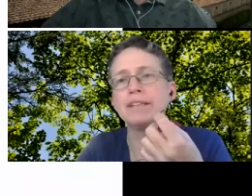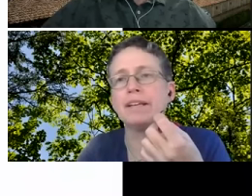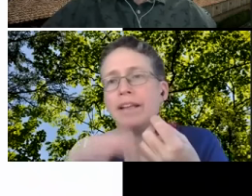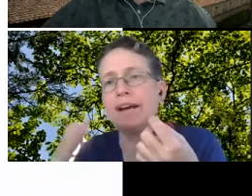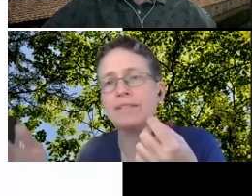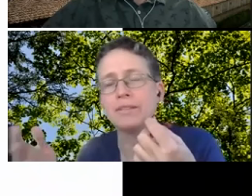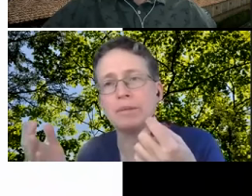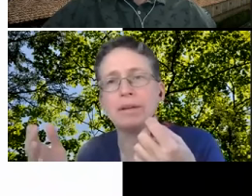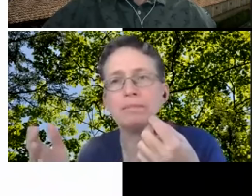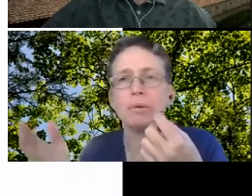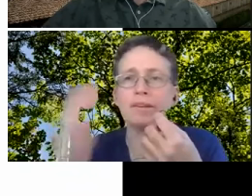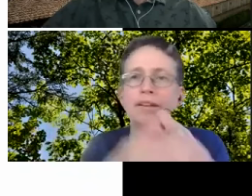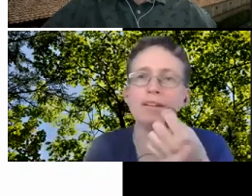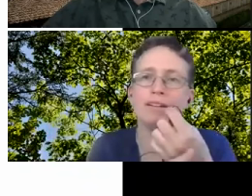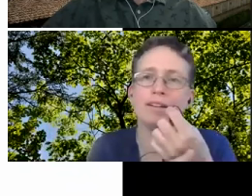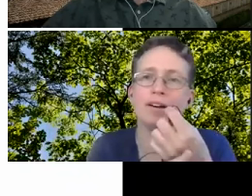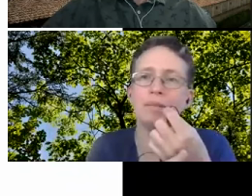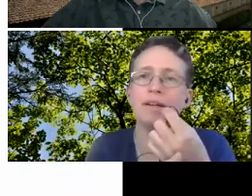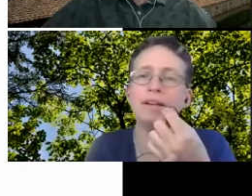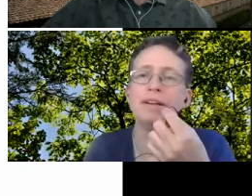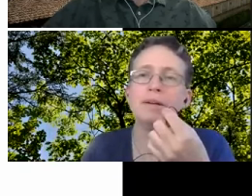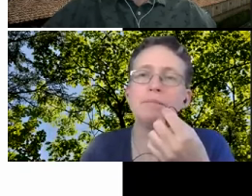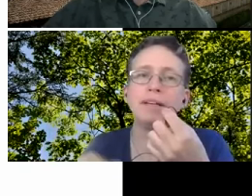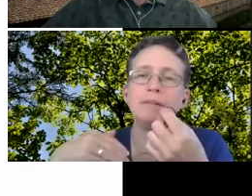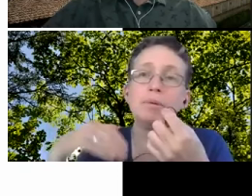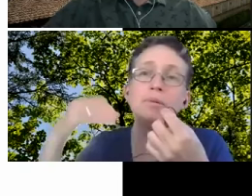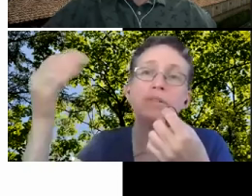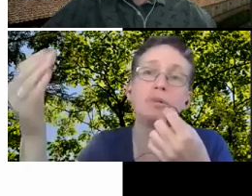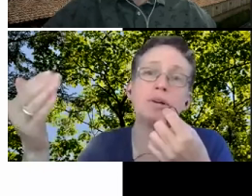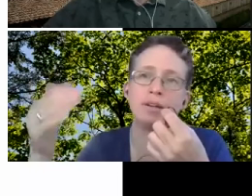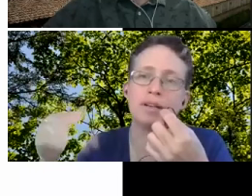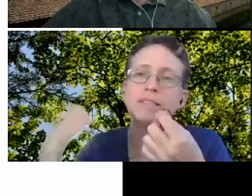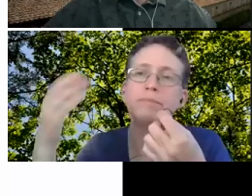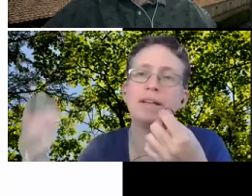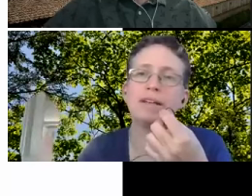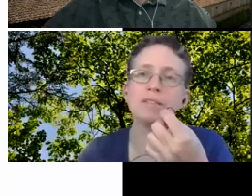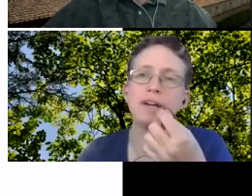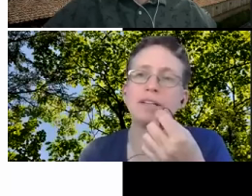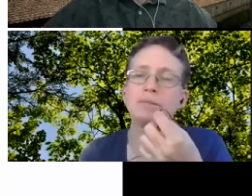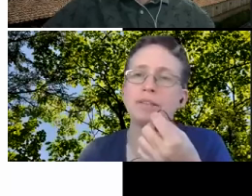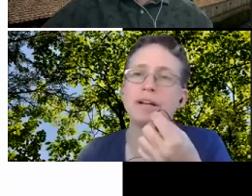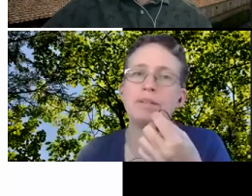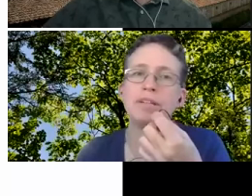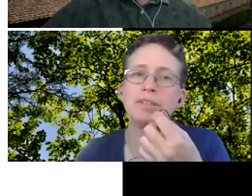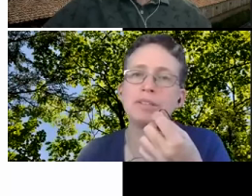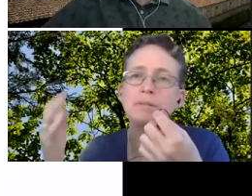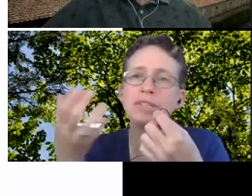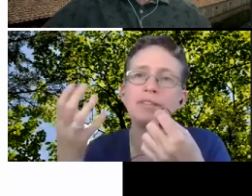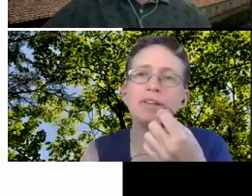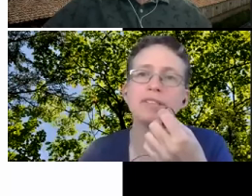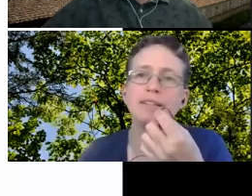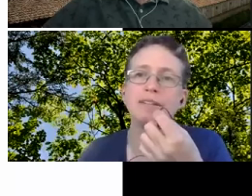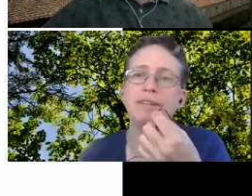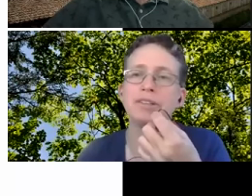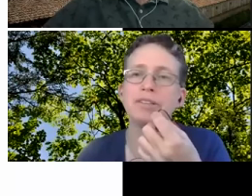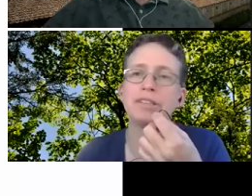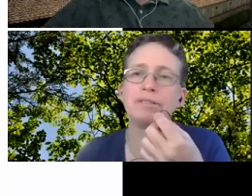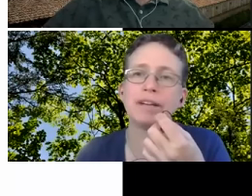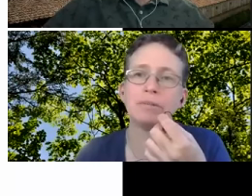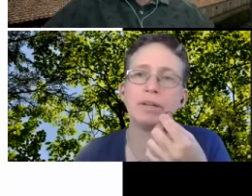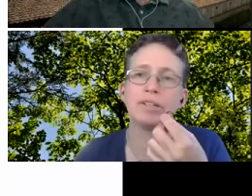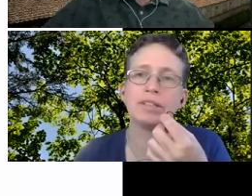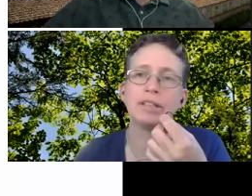because it likes urban more than not urban, but that it moved northward. It expanded its range with climate change. So there's a bunch of intersecting factors